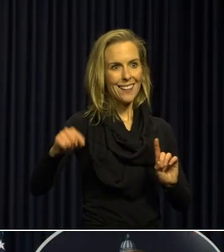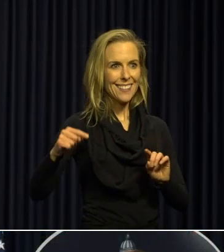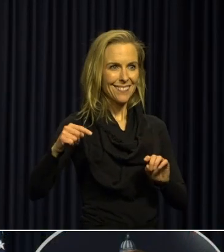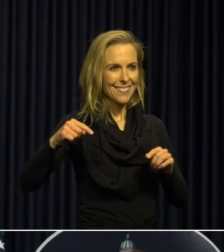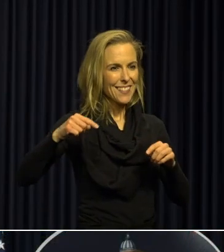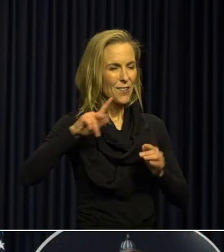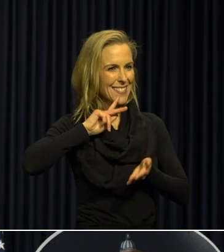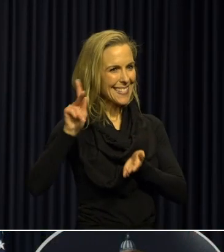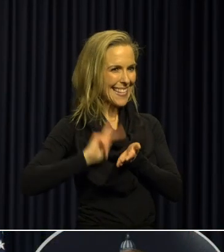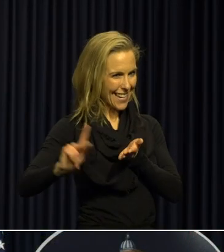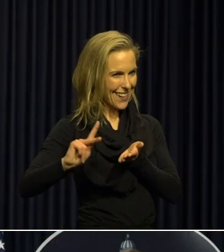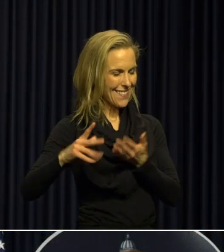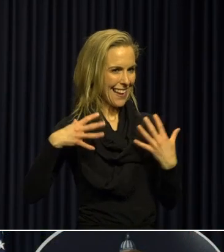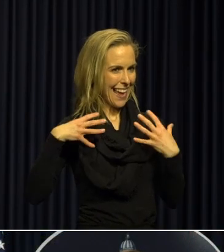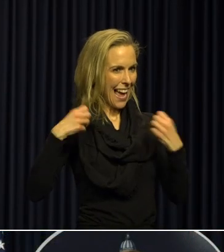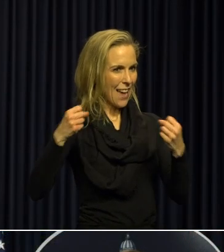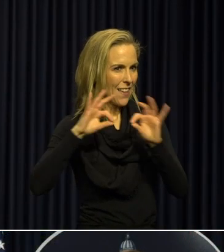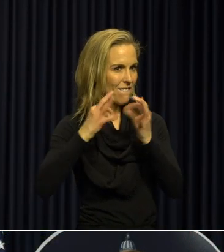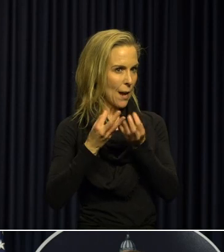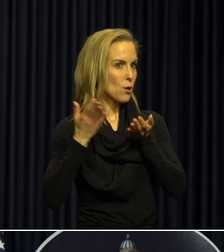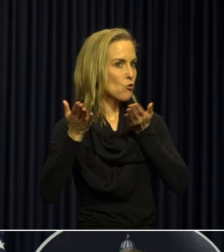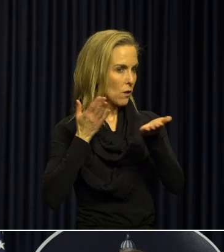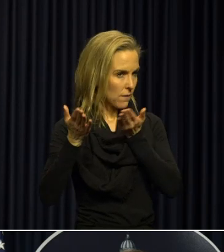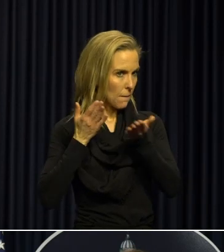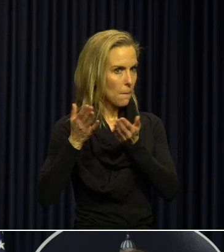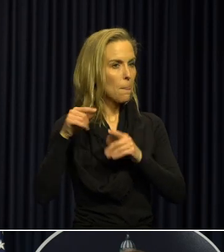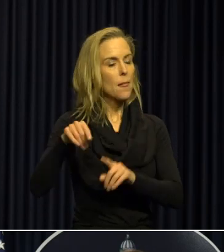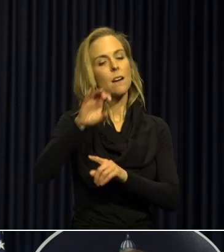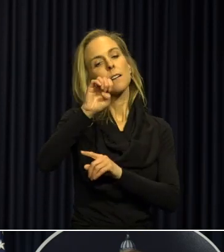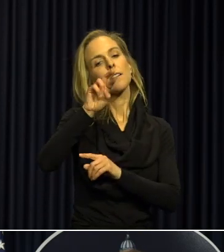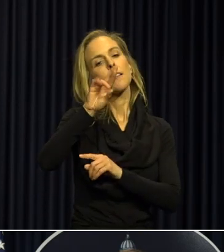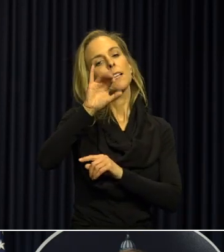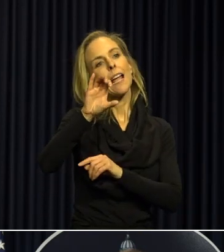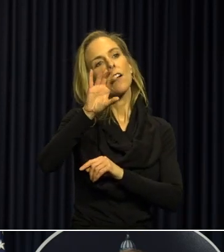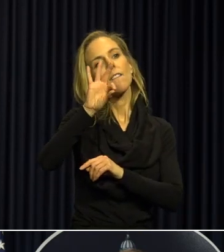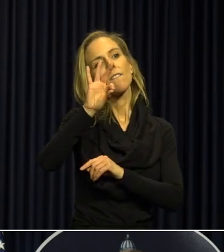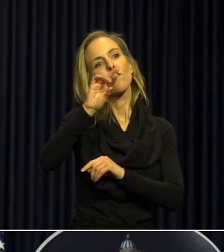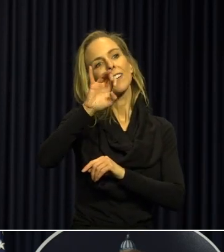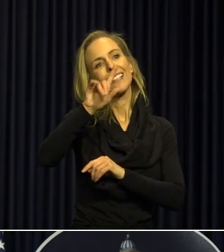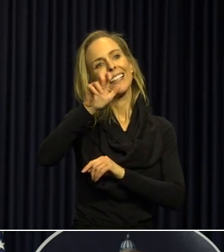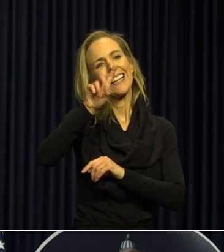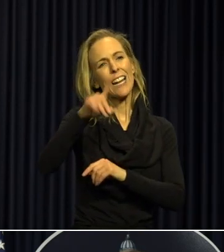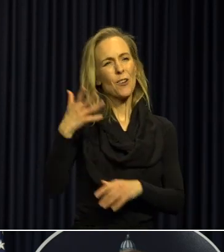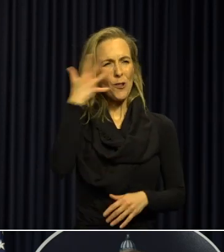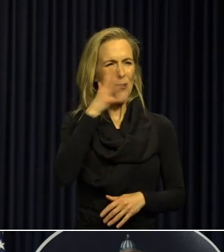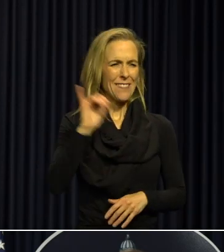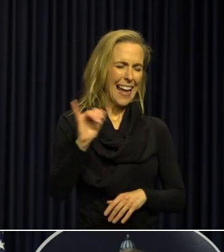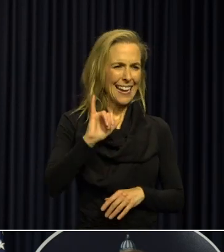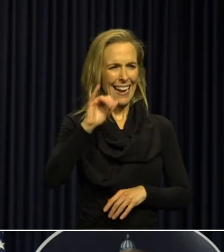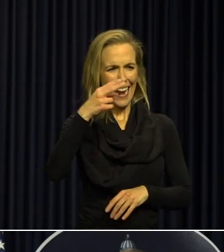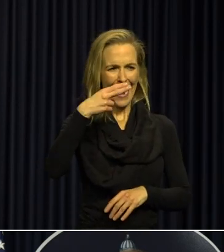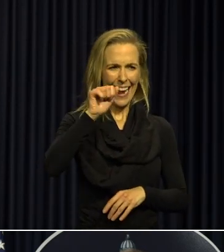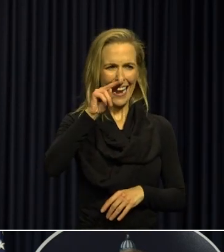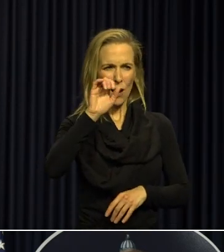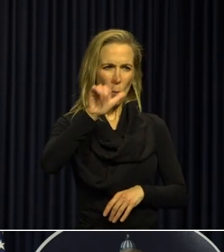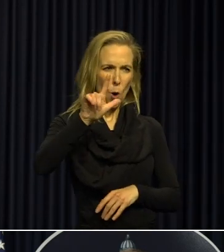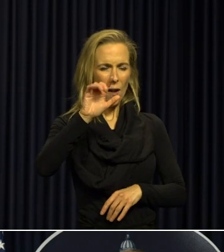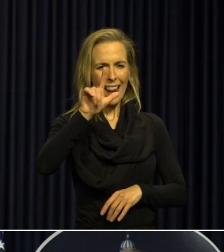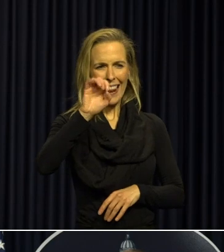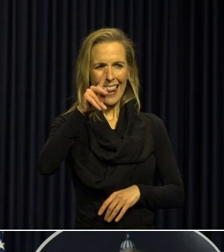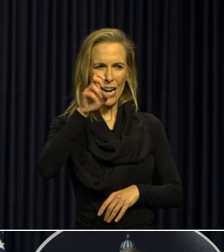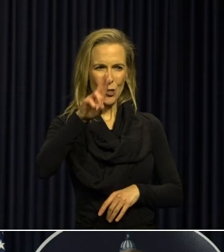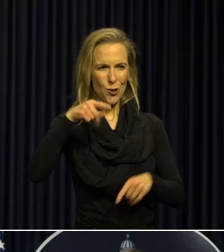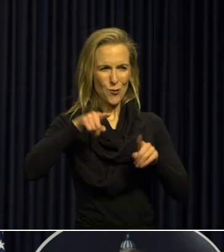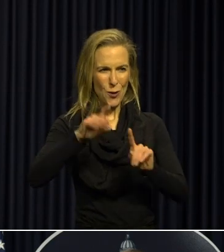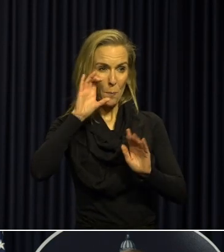Secretary of Health and Family Services, Eric Freelander, though he looks like Hannibal Lecter in this picture. So from now